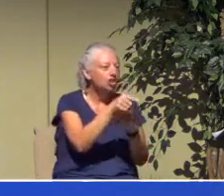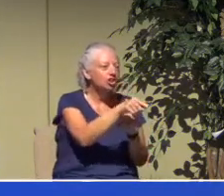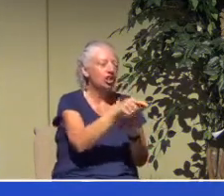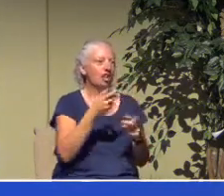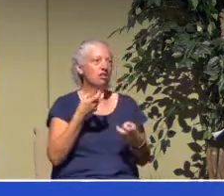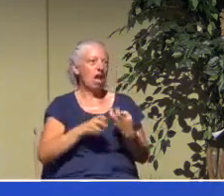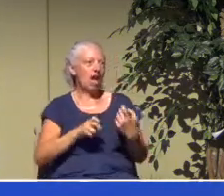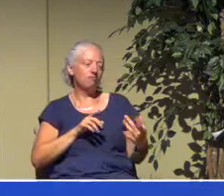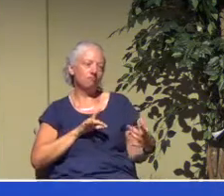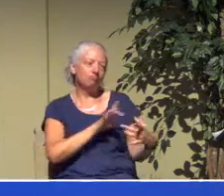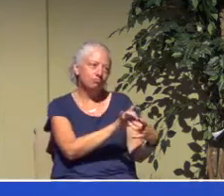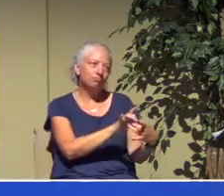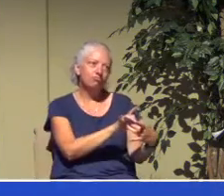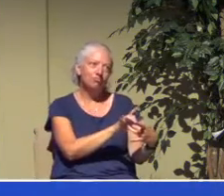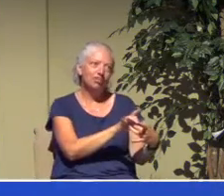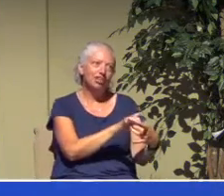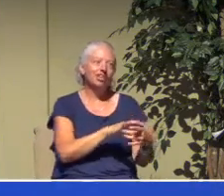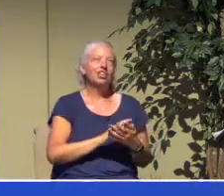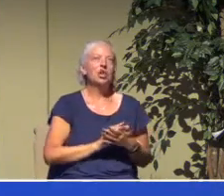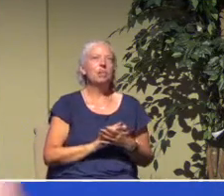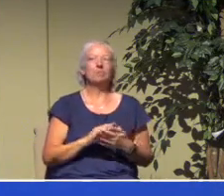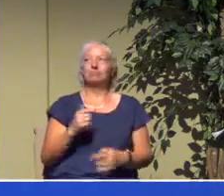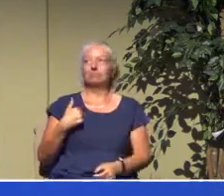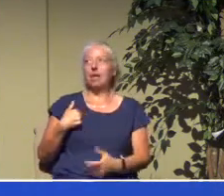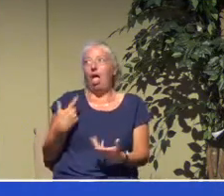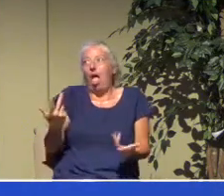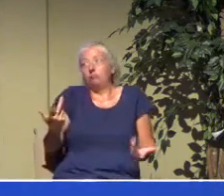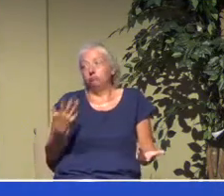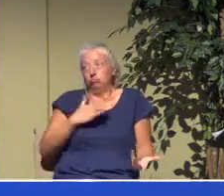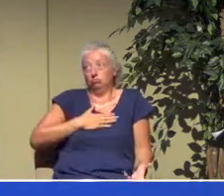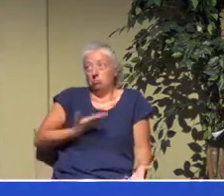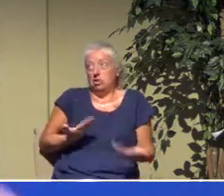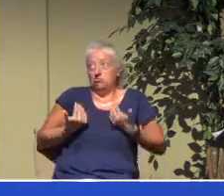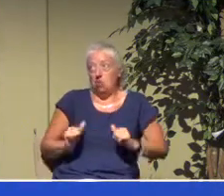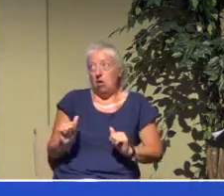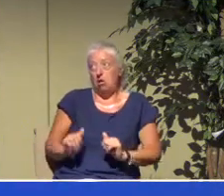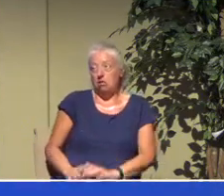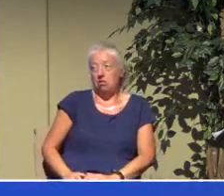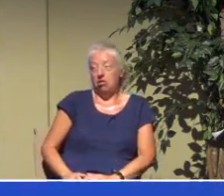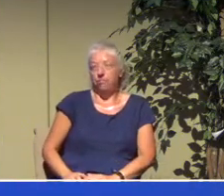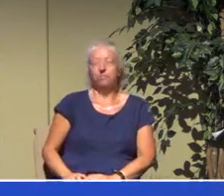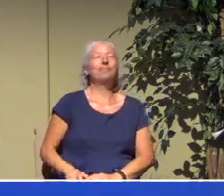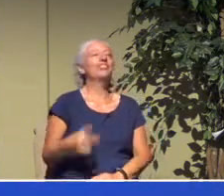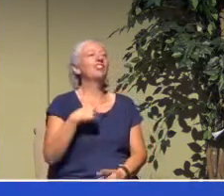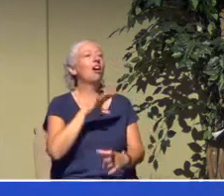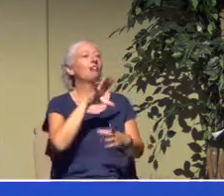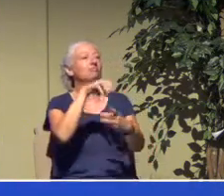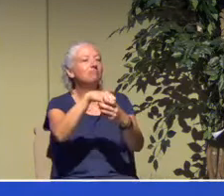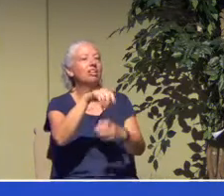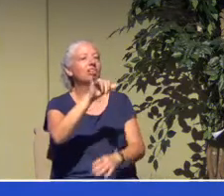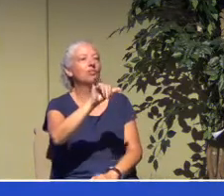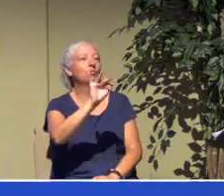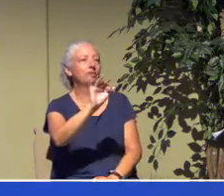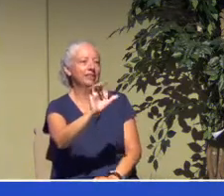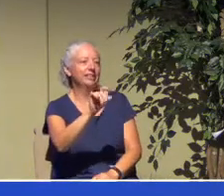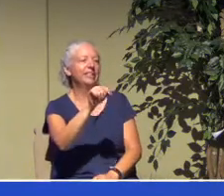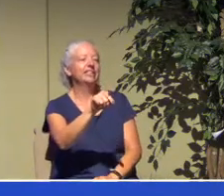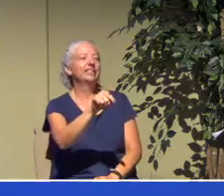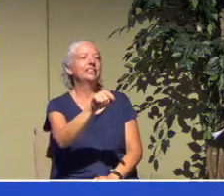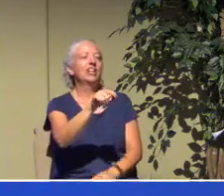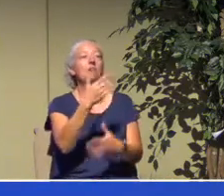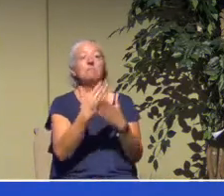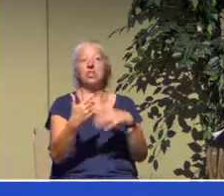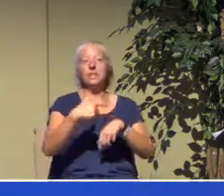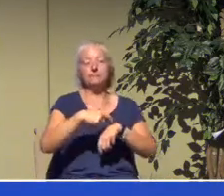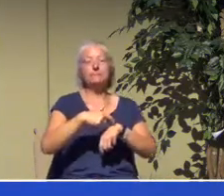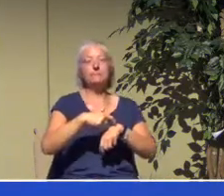with individuals. And so I said, you know, I'll give it a shot. And so I started working with Youth for Christ and